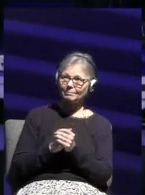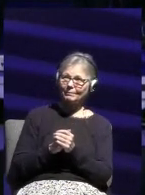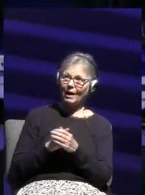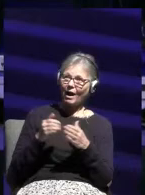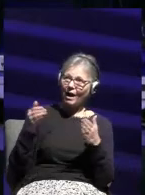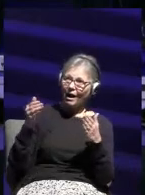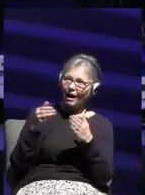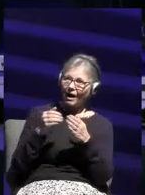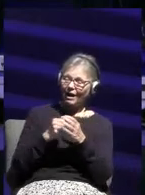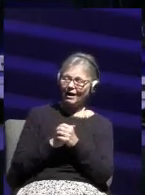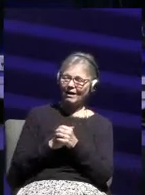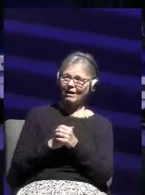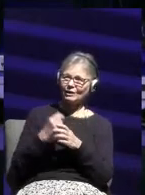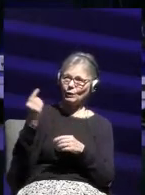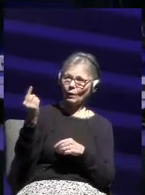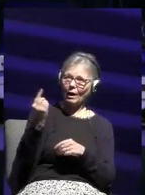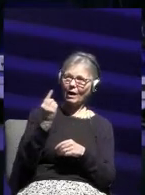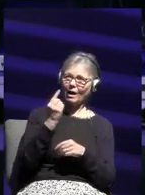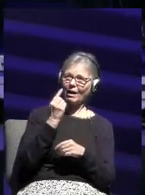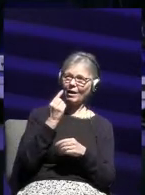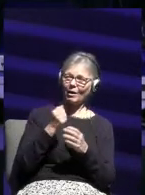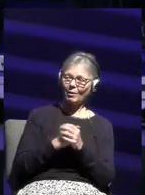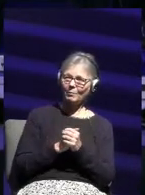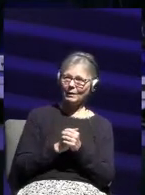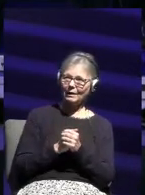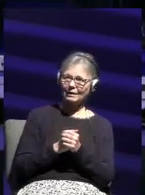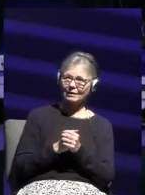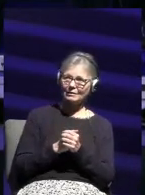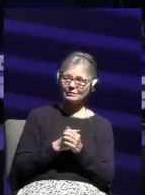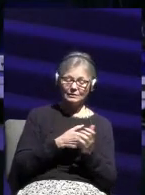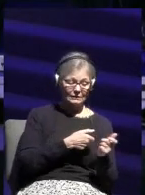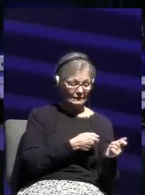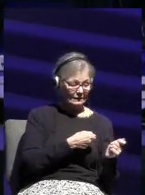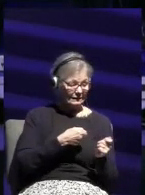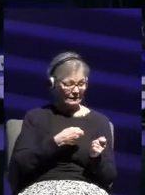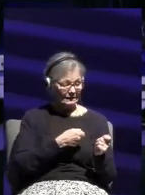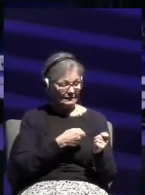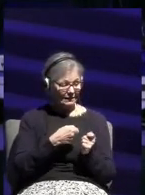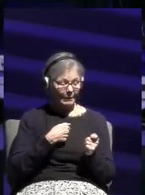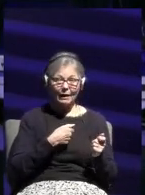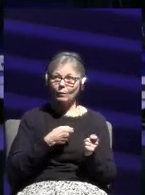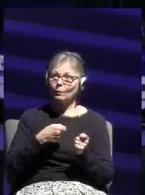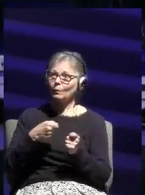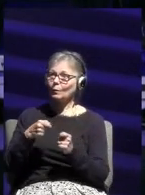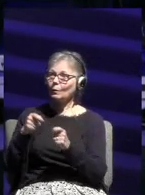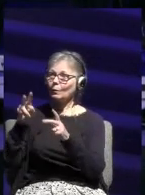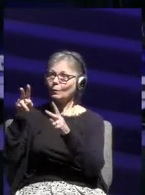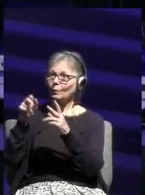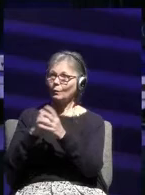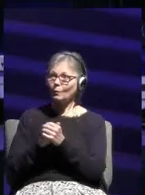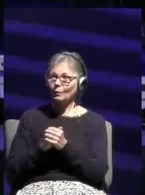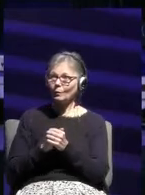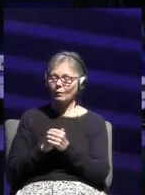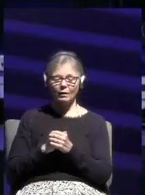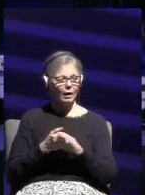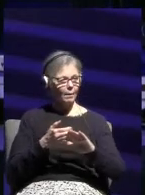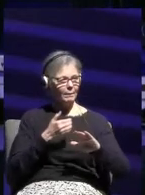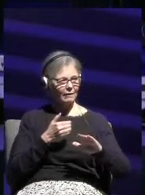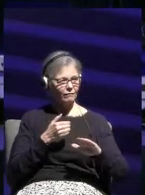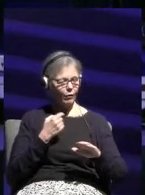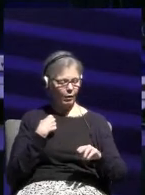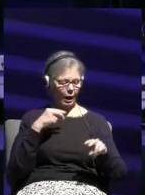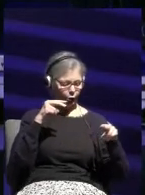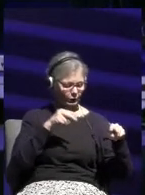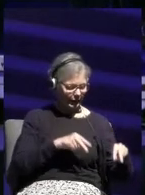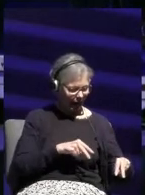us, and he's trying to change our eye trajectory from a downward to an